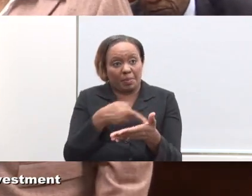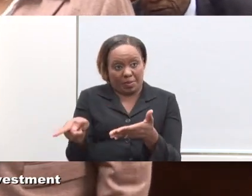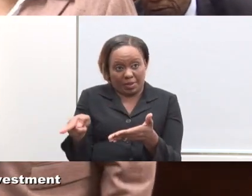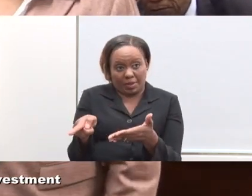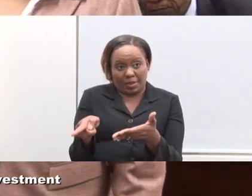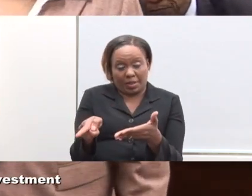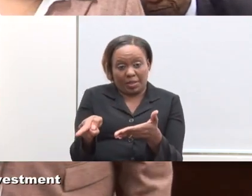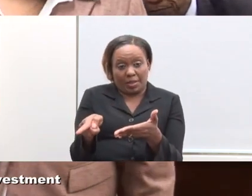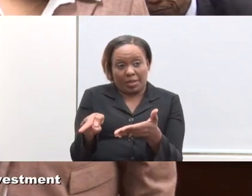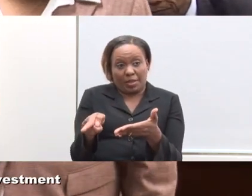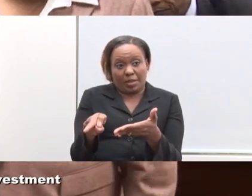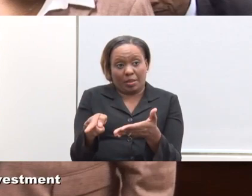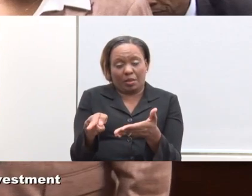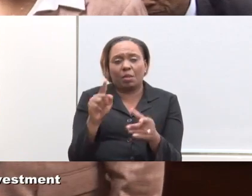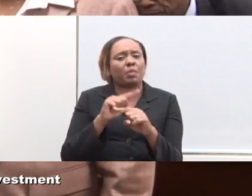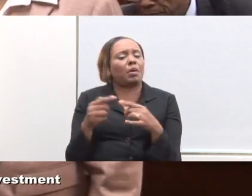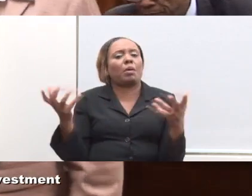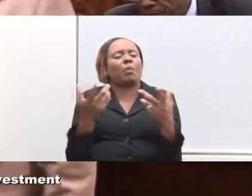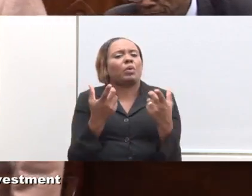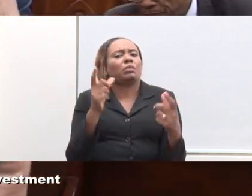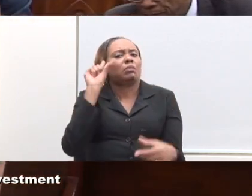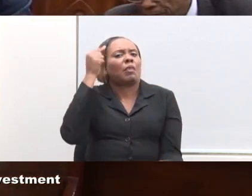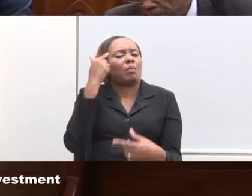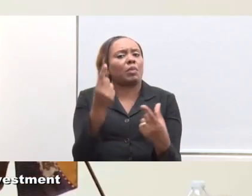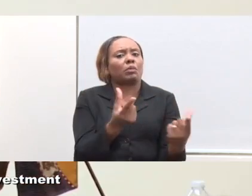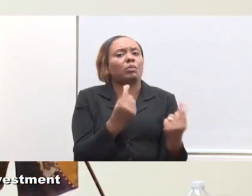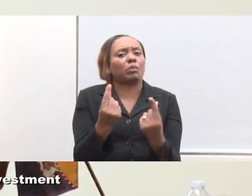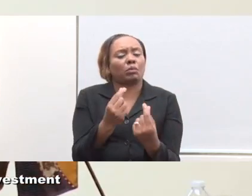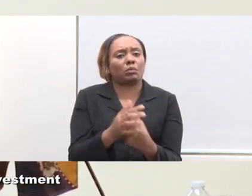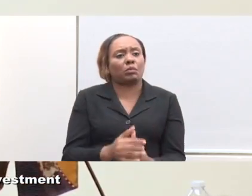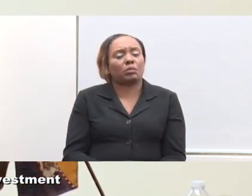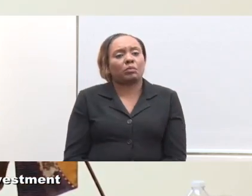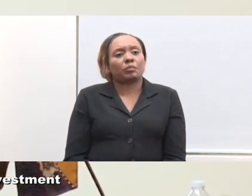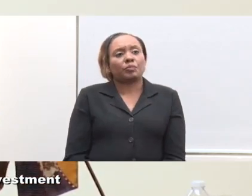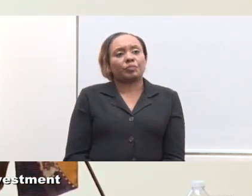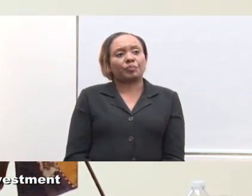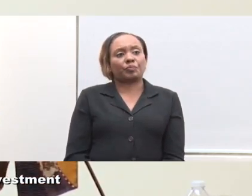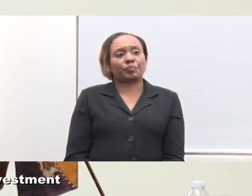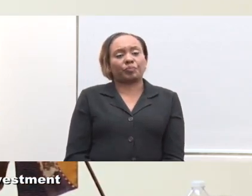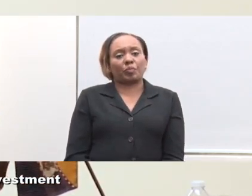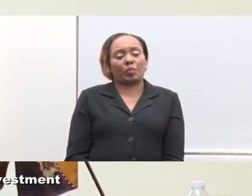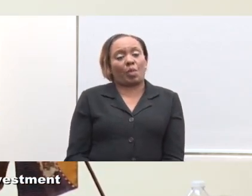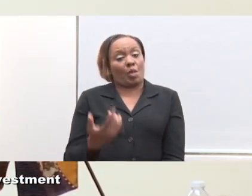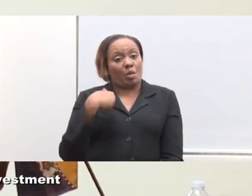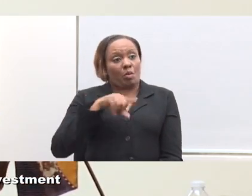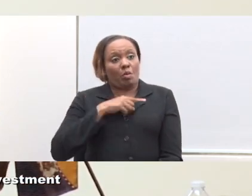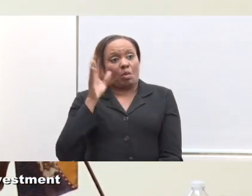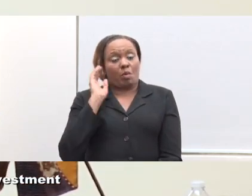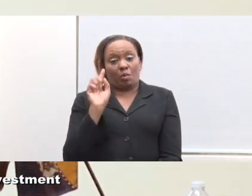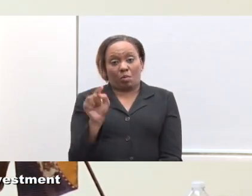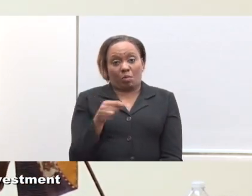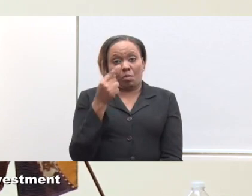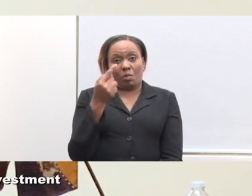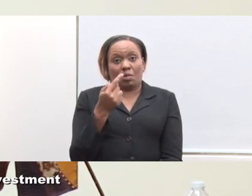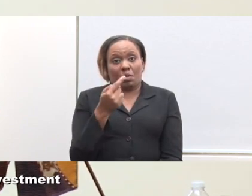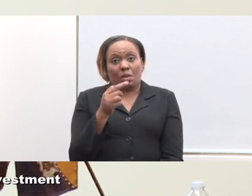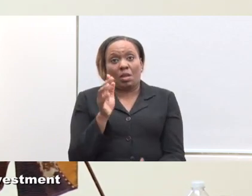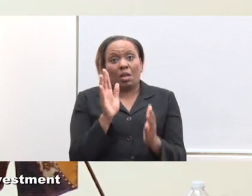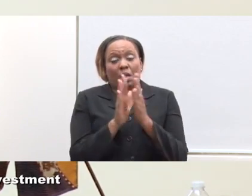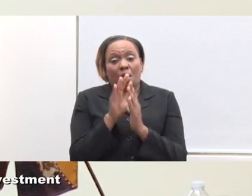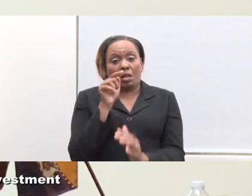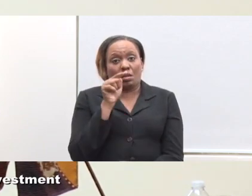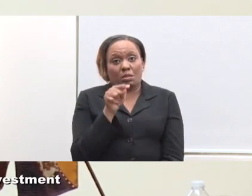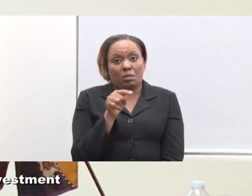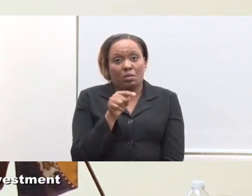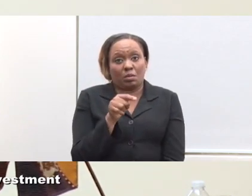And what therefore will this government do? We have committed that we will only ask you to cover the cost